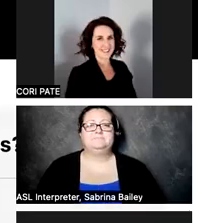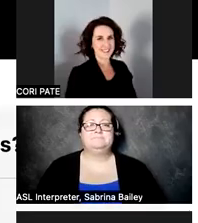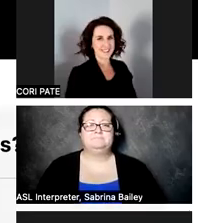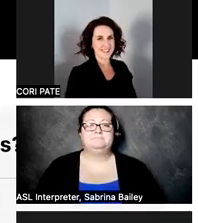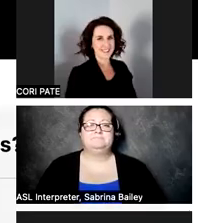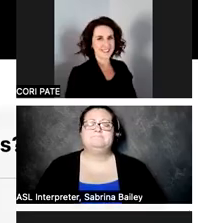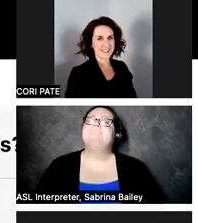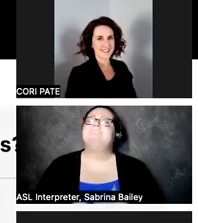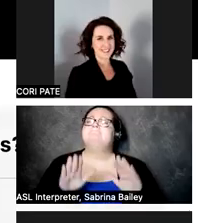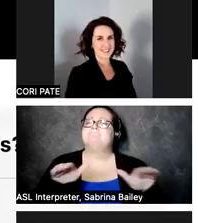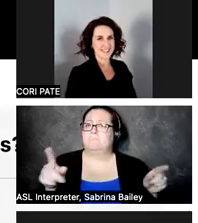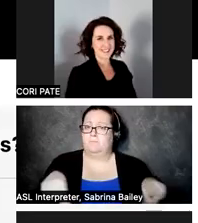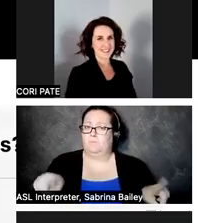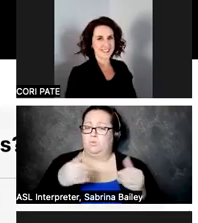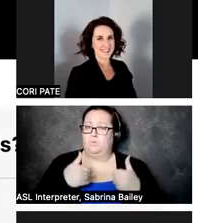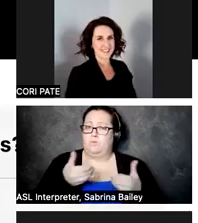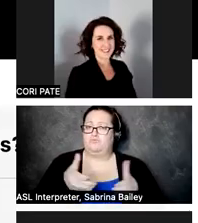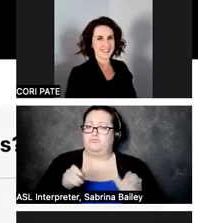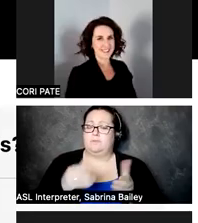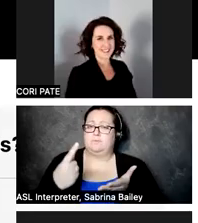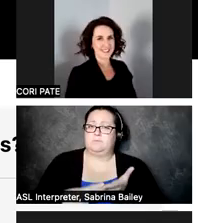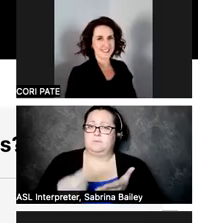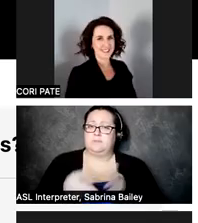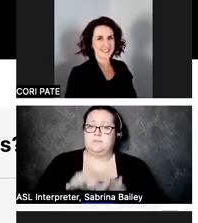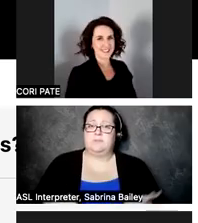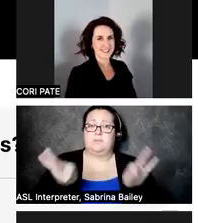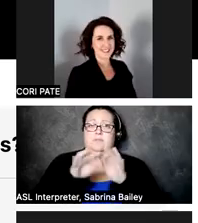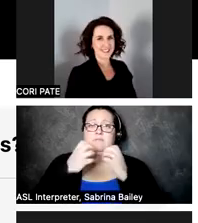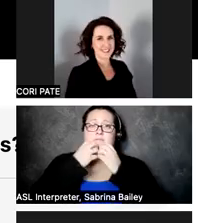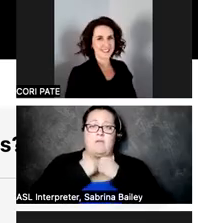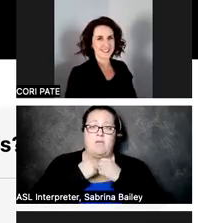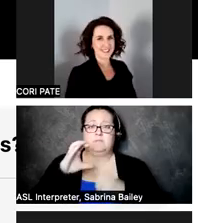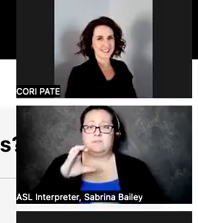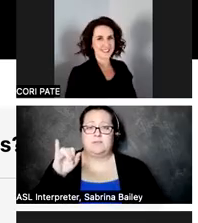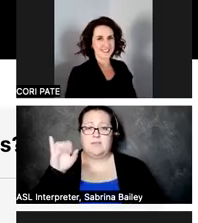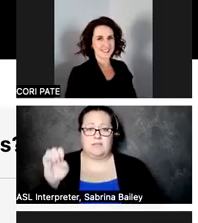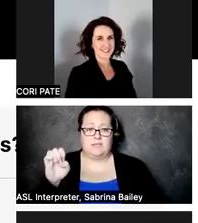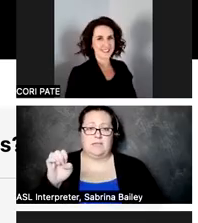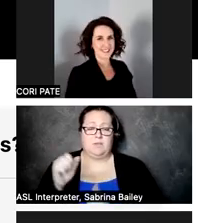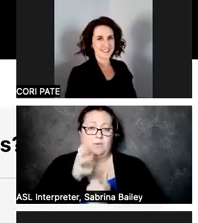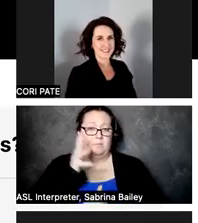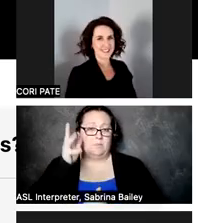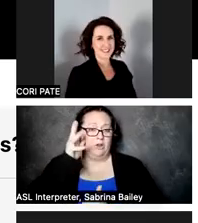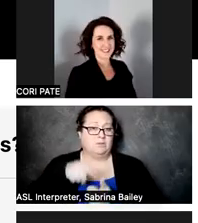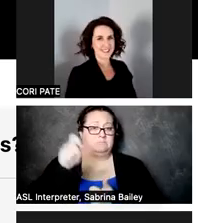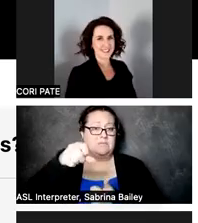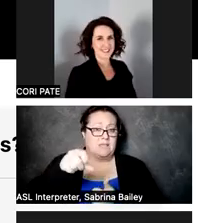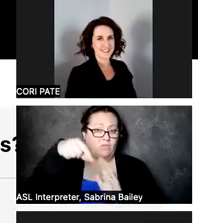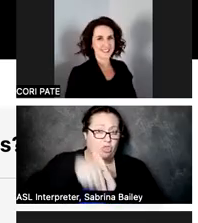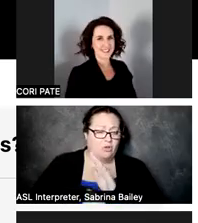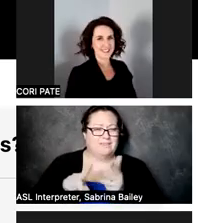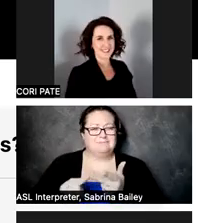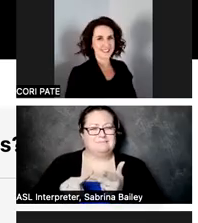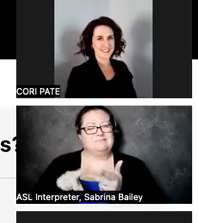Okay, so have you had the chance to discuss the values of CIE with parents? We have 3 options. Yes, thoroughly. Yes, but I feel that